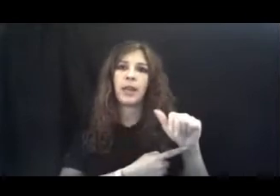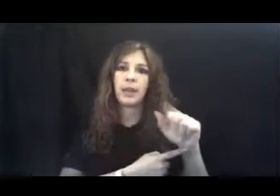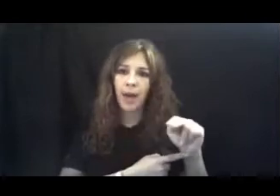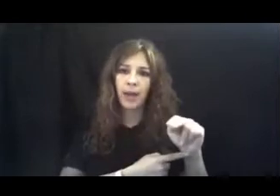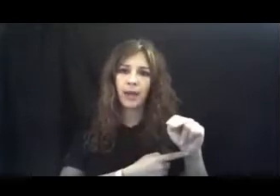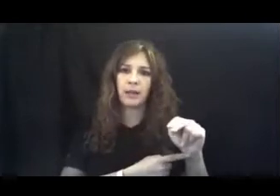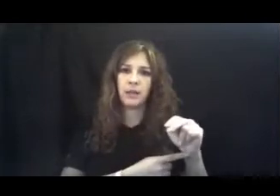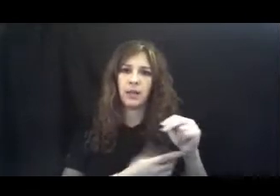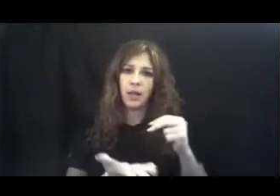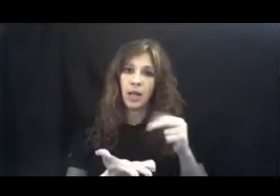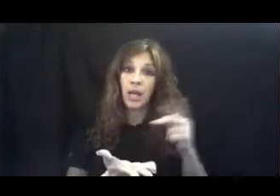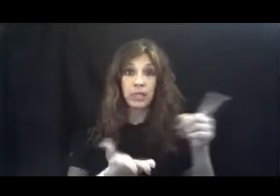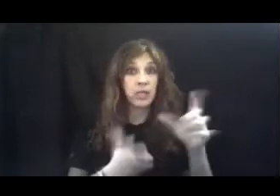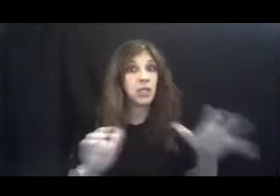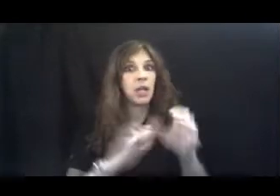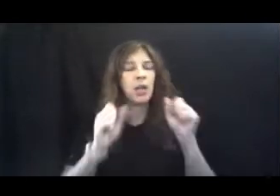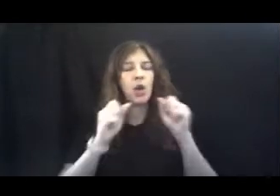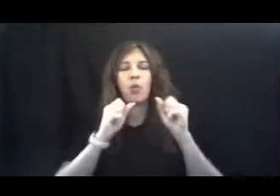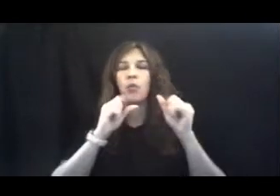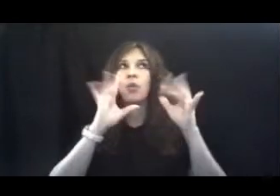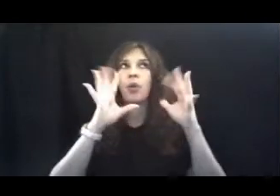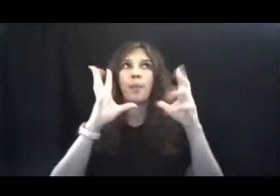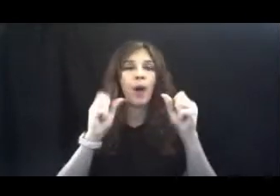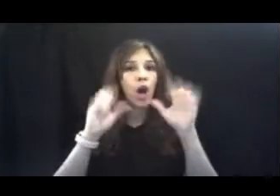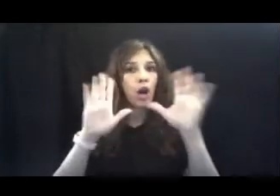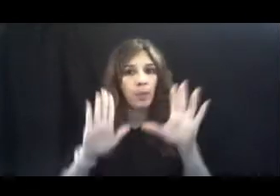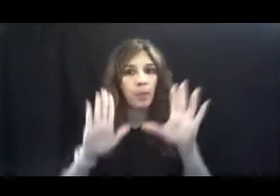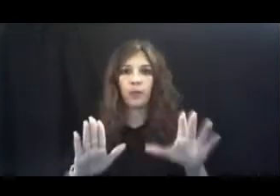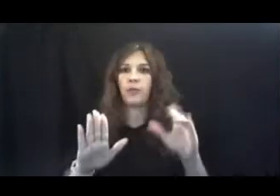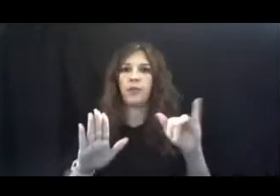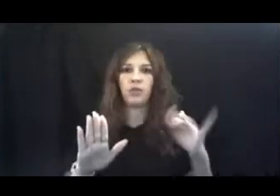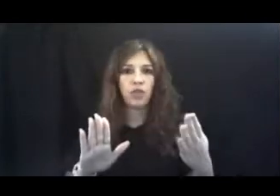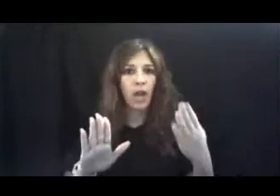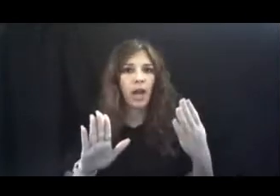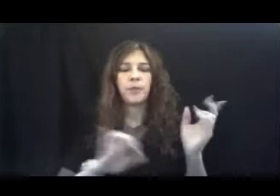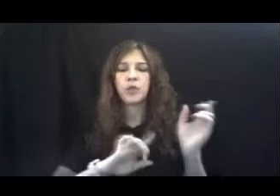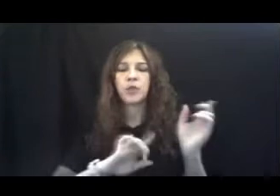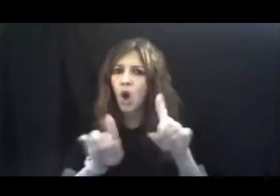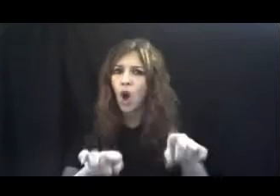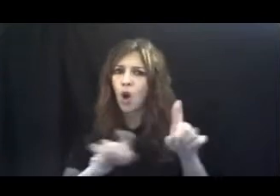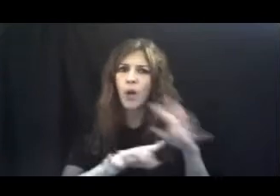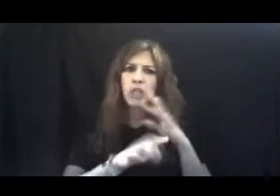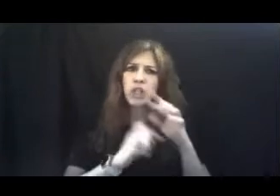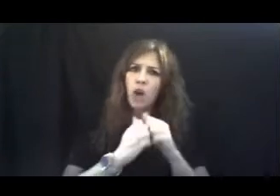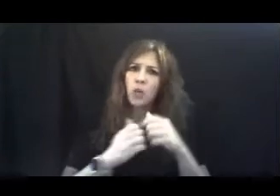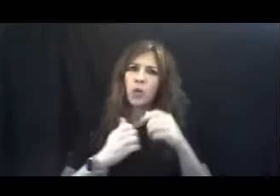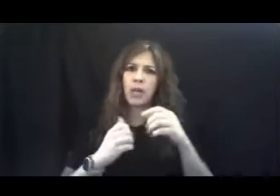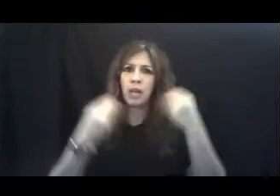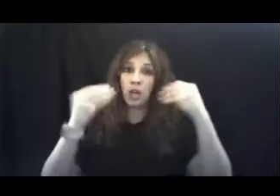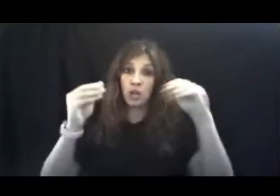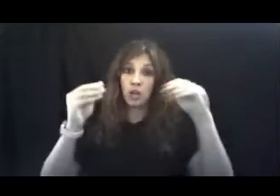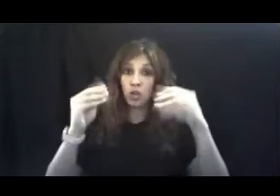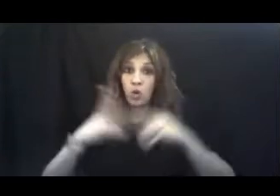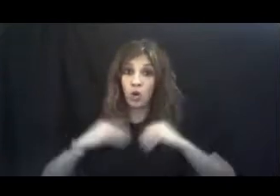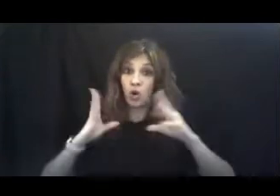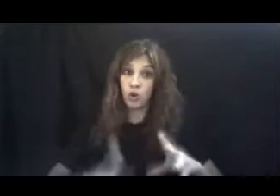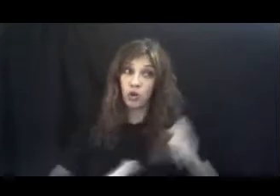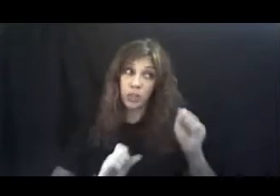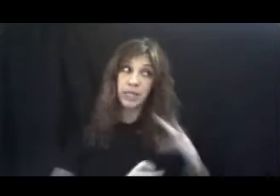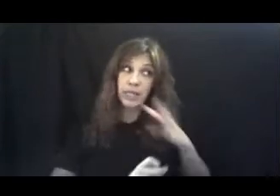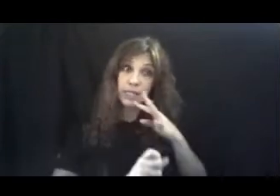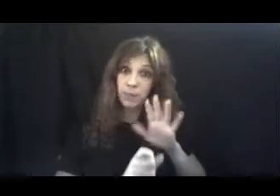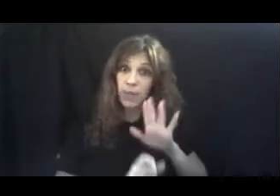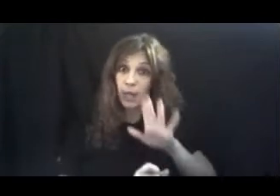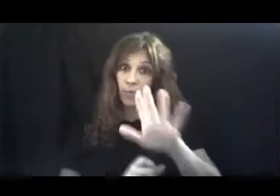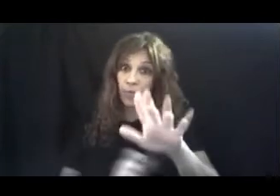to and he has done a remarkable job to talk to a lot of the store owners, because he can speak their language, and help them where